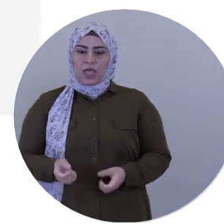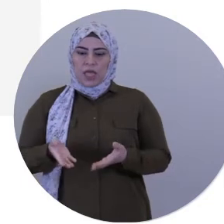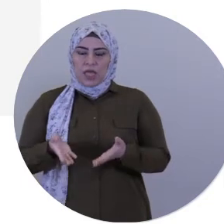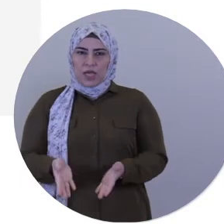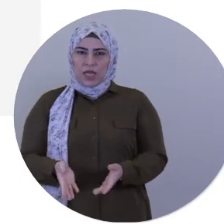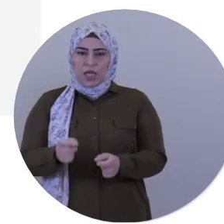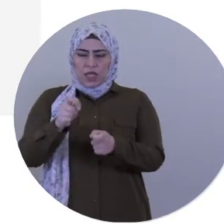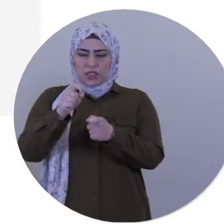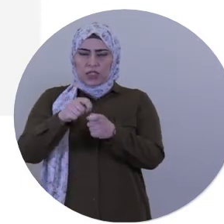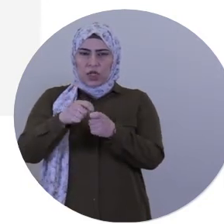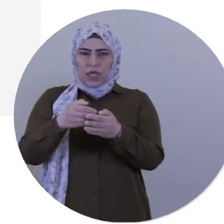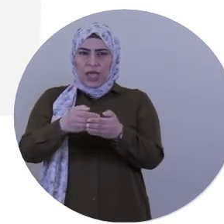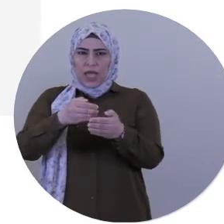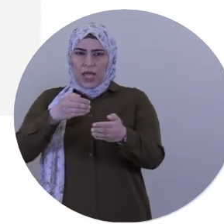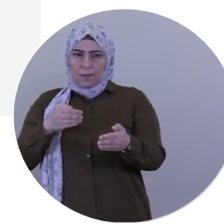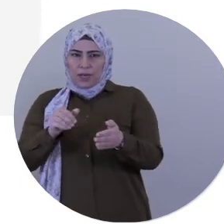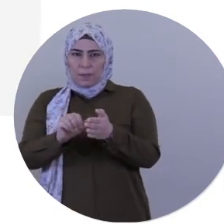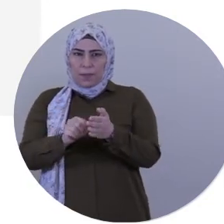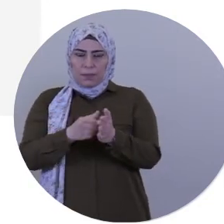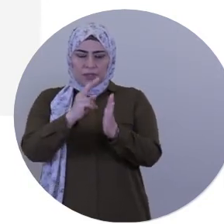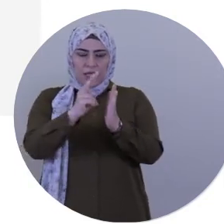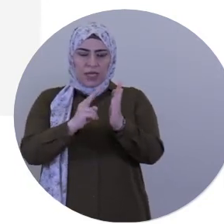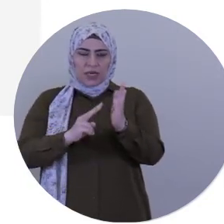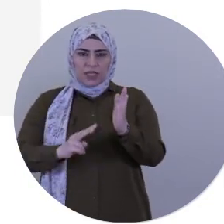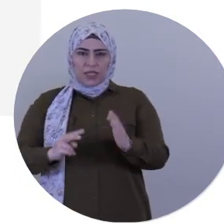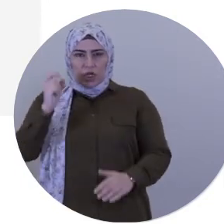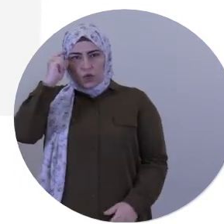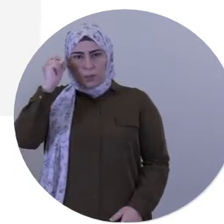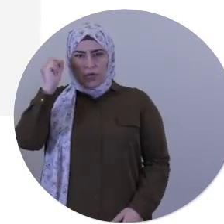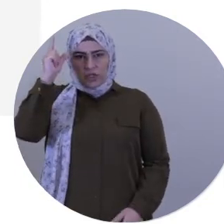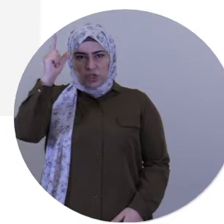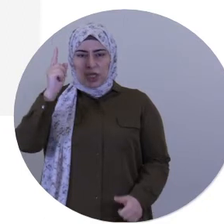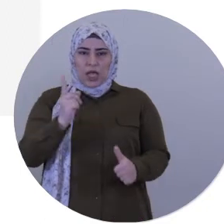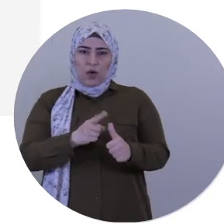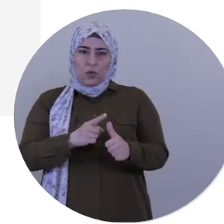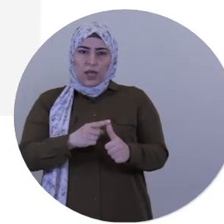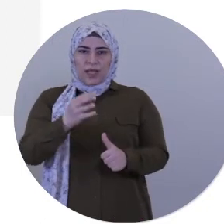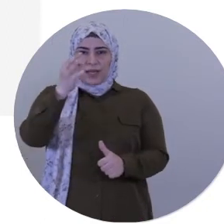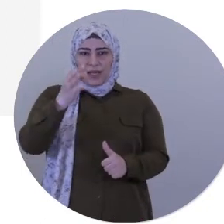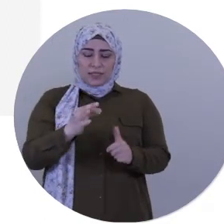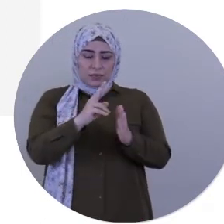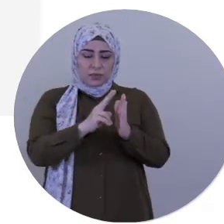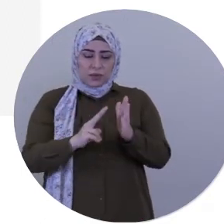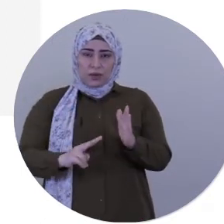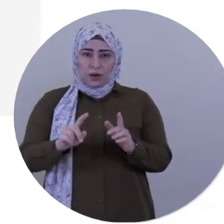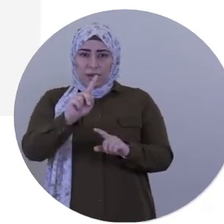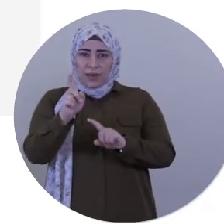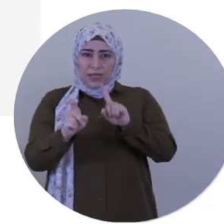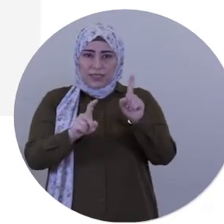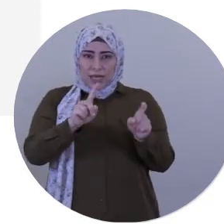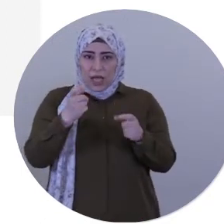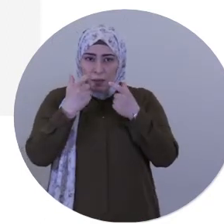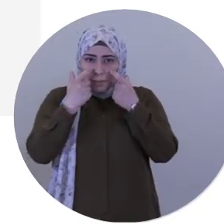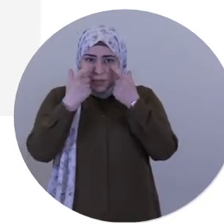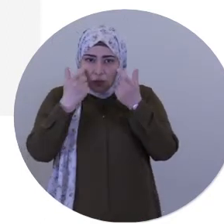we start the reading comprehension. Have a look at the questions before you read the passage. Read the first